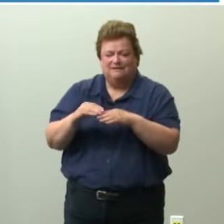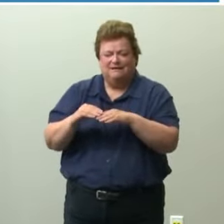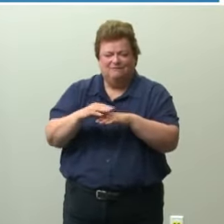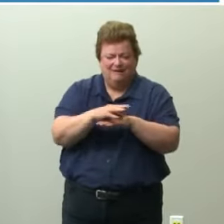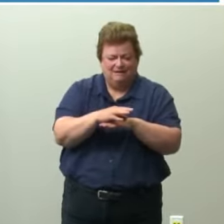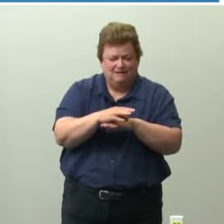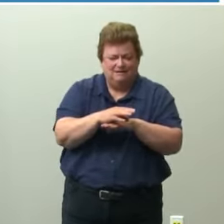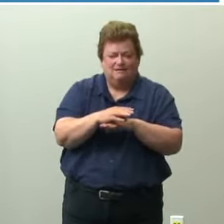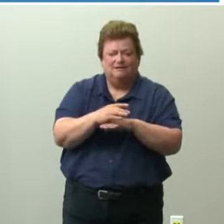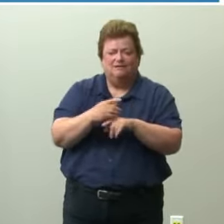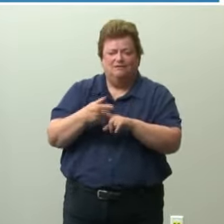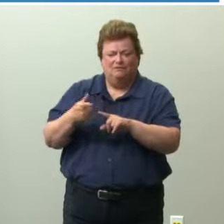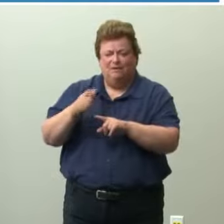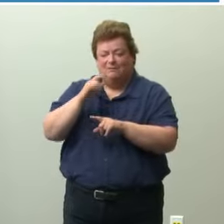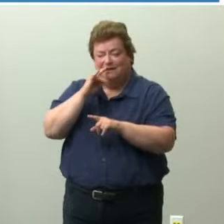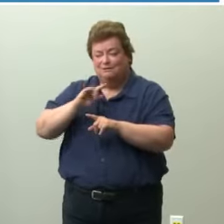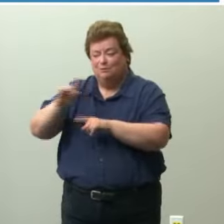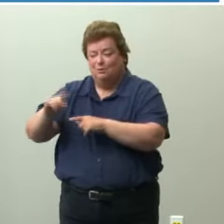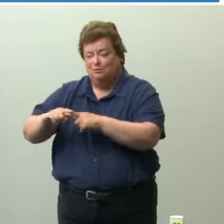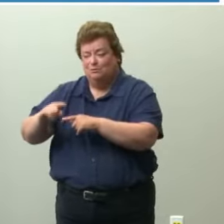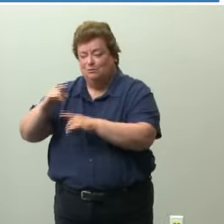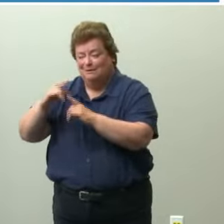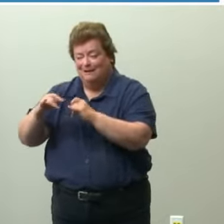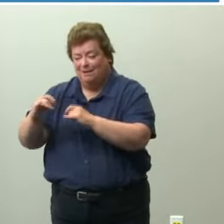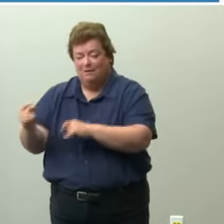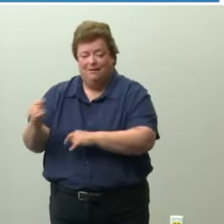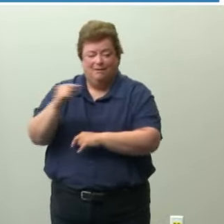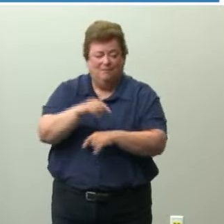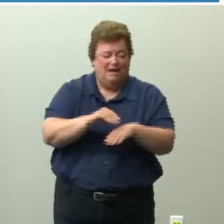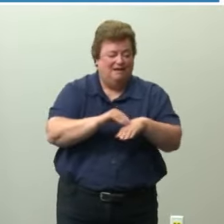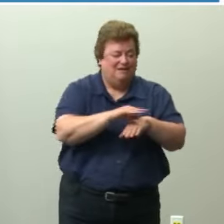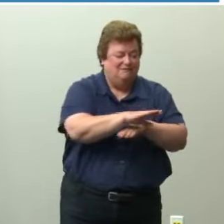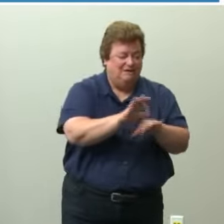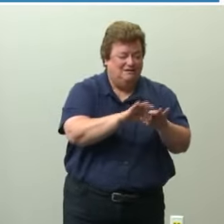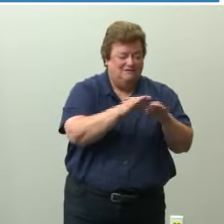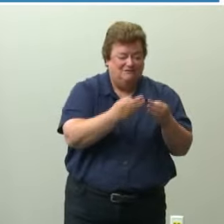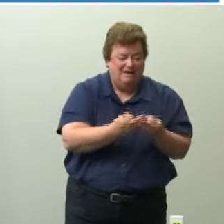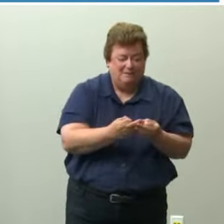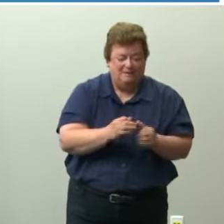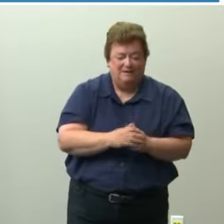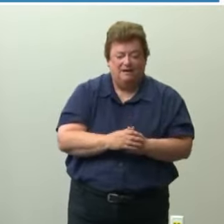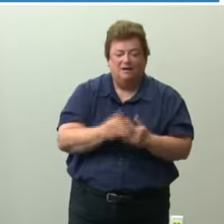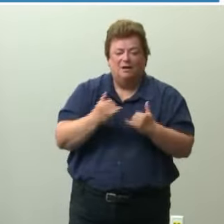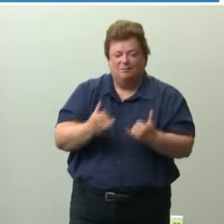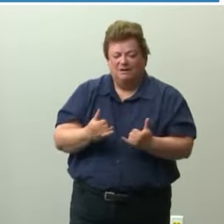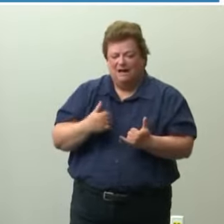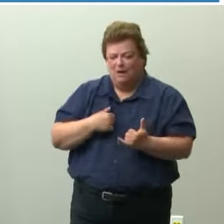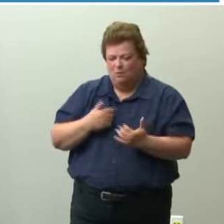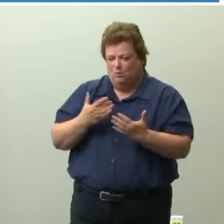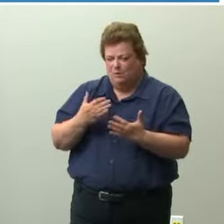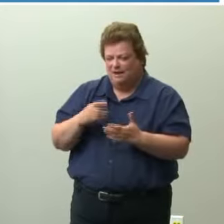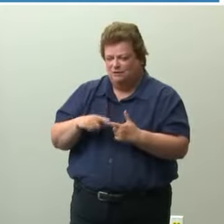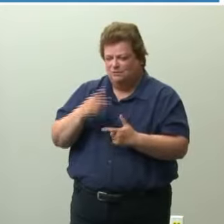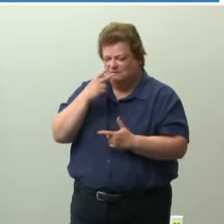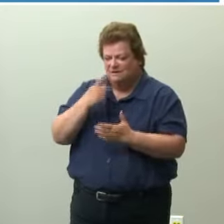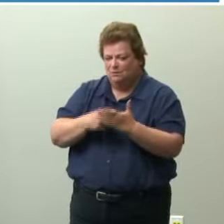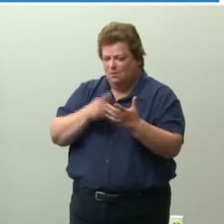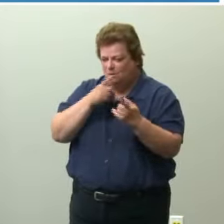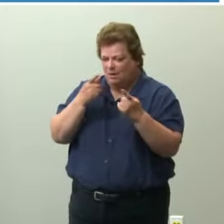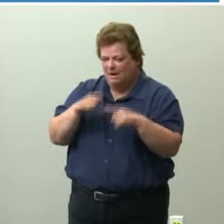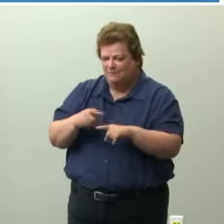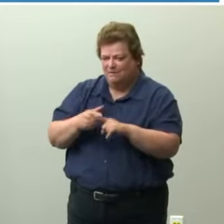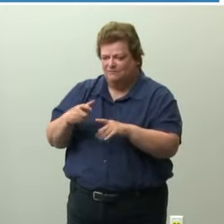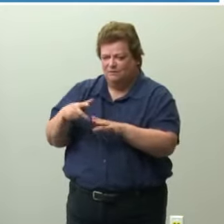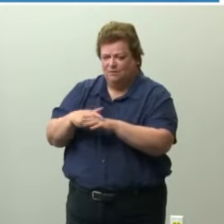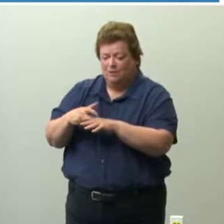infected. But we're watching to see now in the next couple of weeks from the rodeo. But also keep in mind, many of